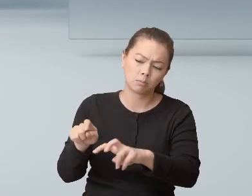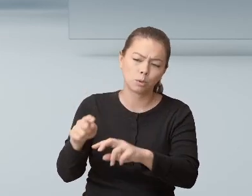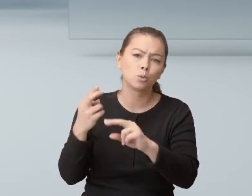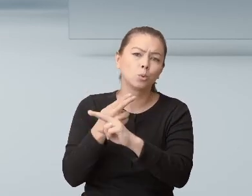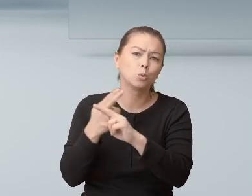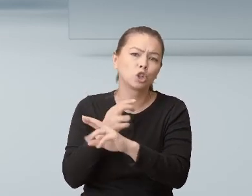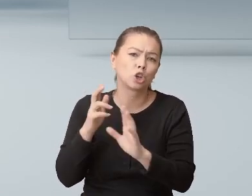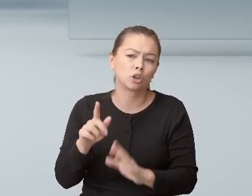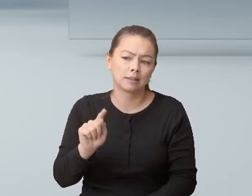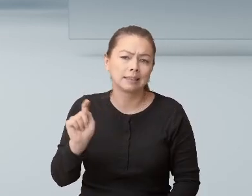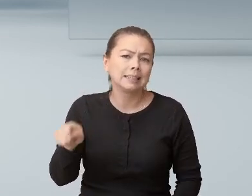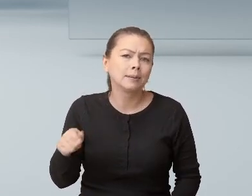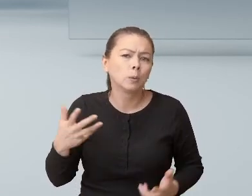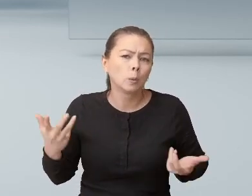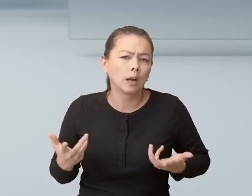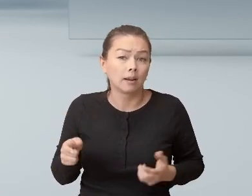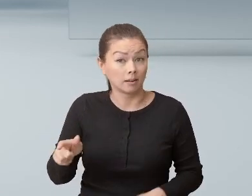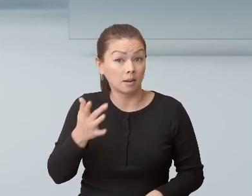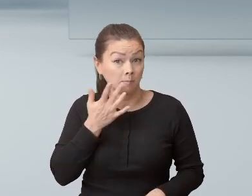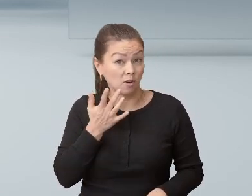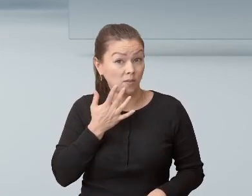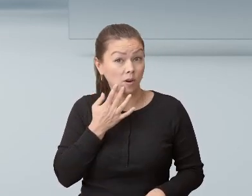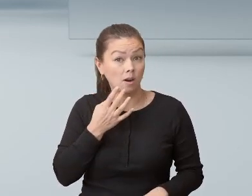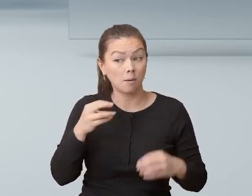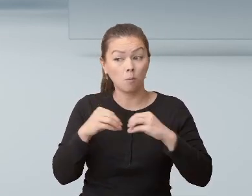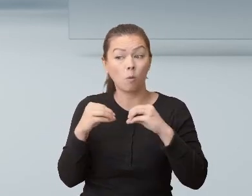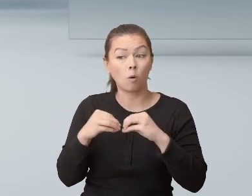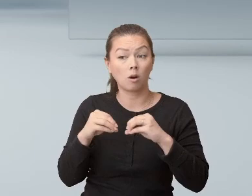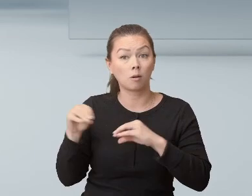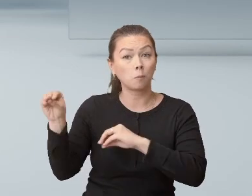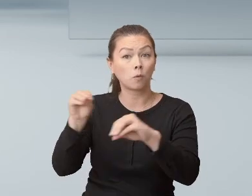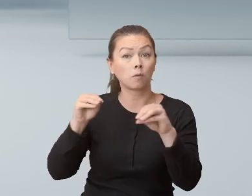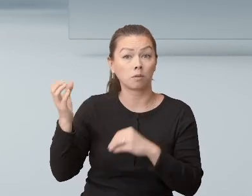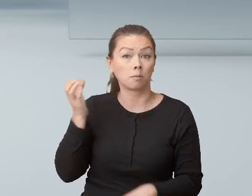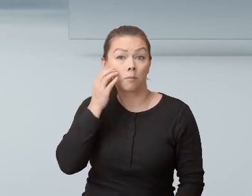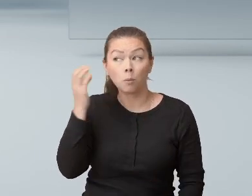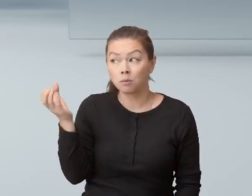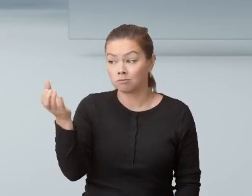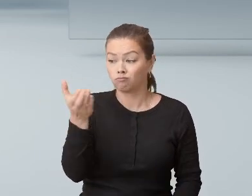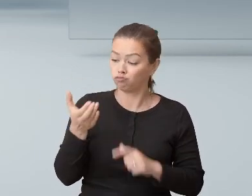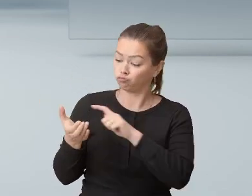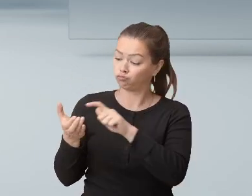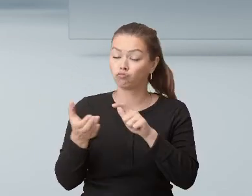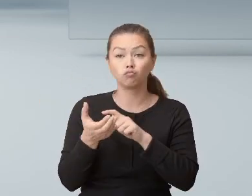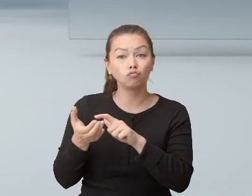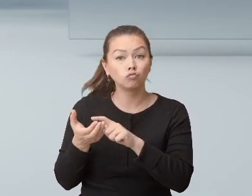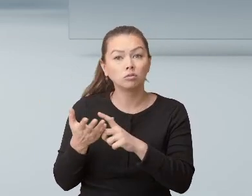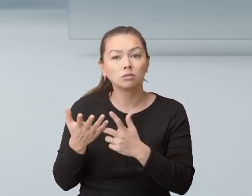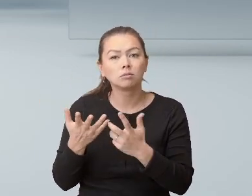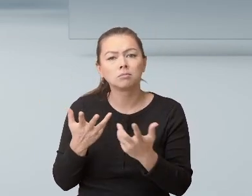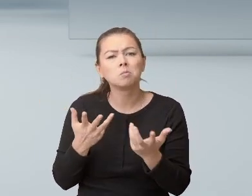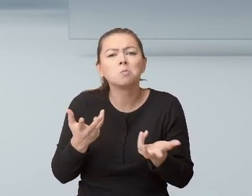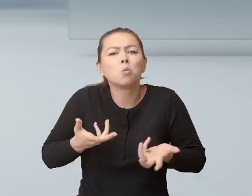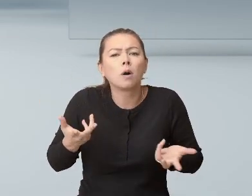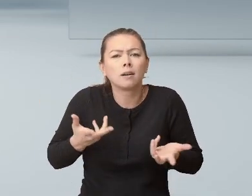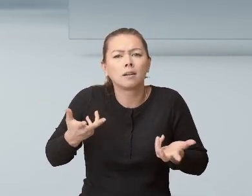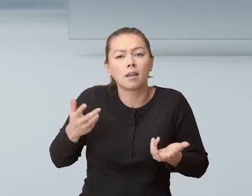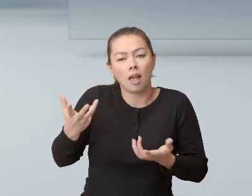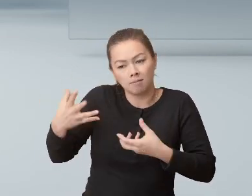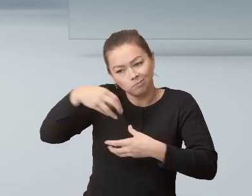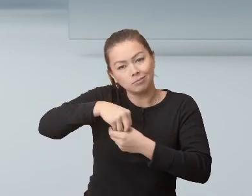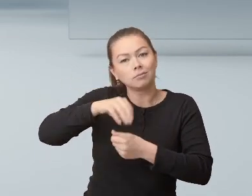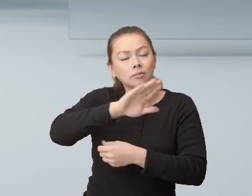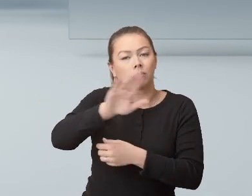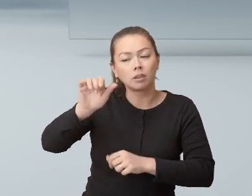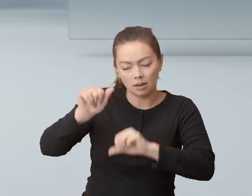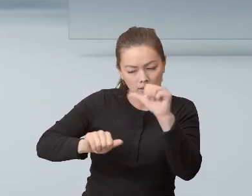Can they work on a mobile phone or remotely? And all those factors have to factor into your assessment. So then the